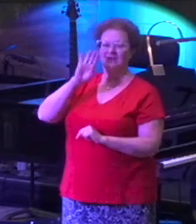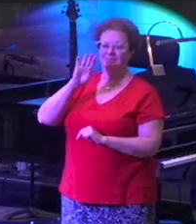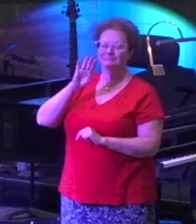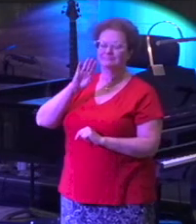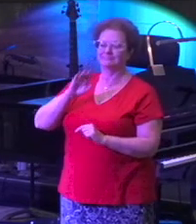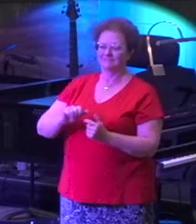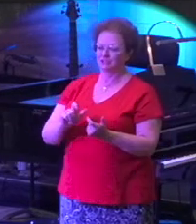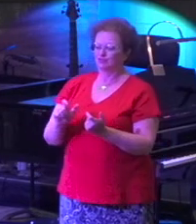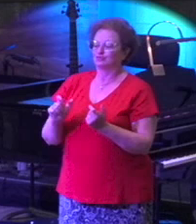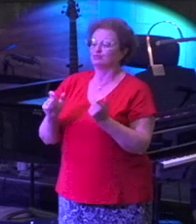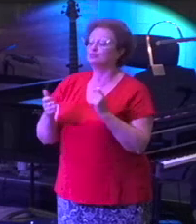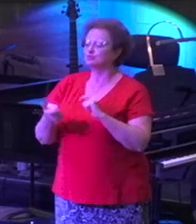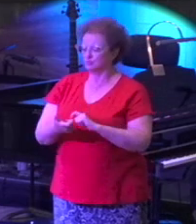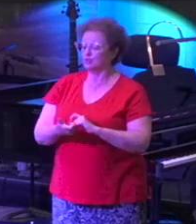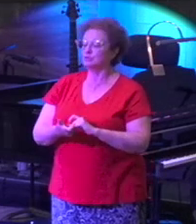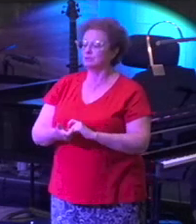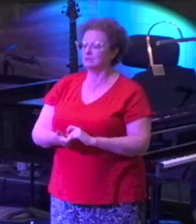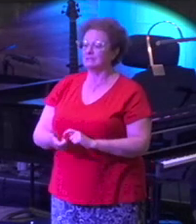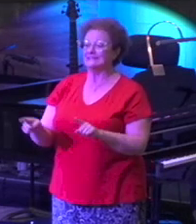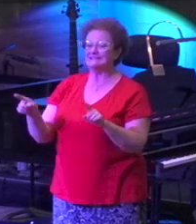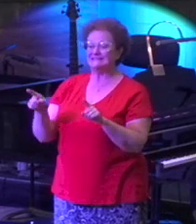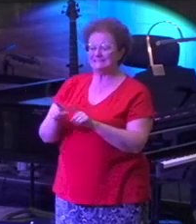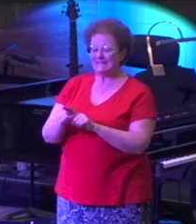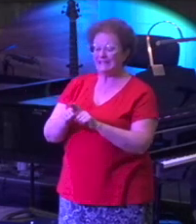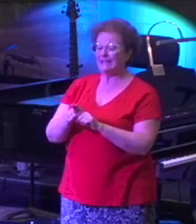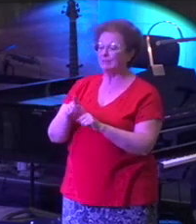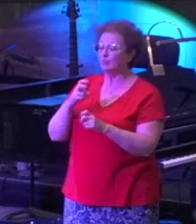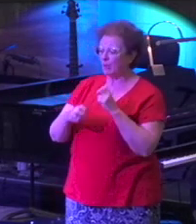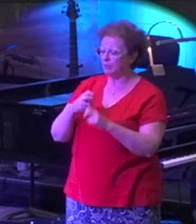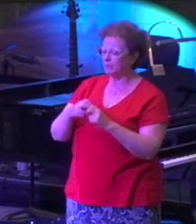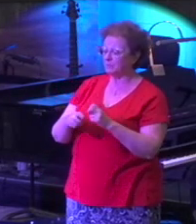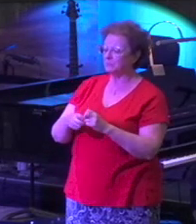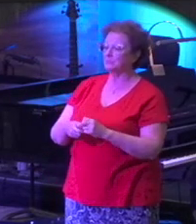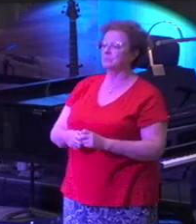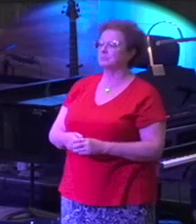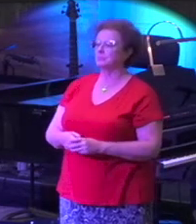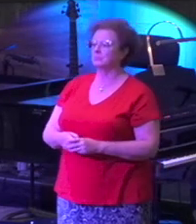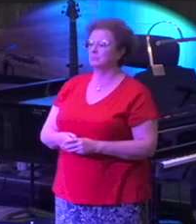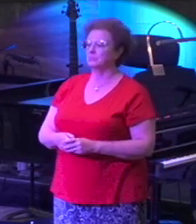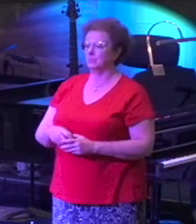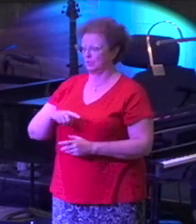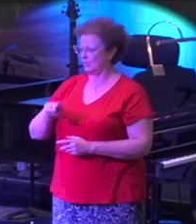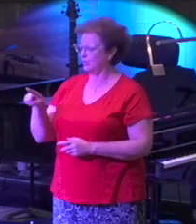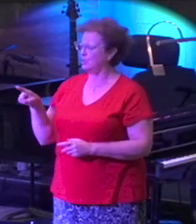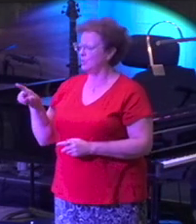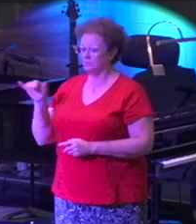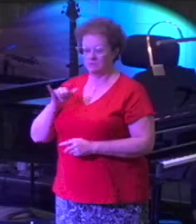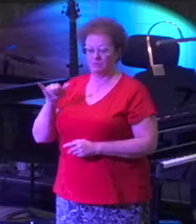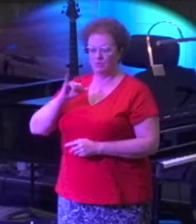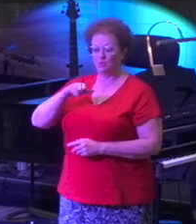the same circumstance, the same exact situation as before. Do you, like